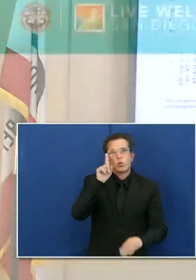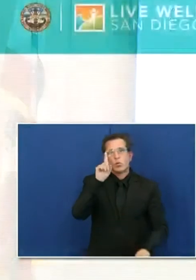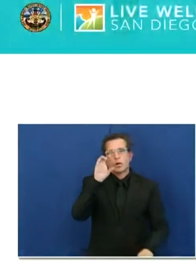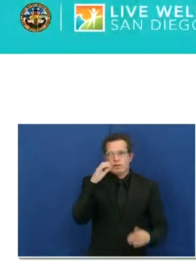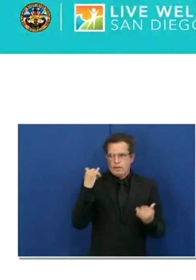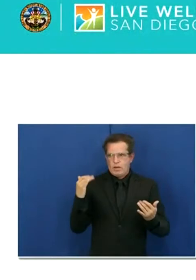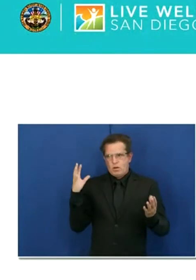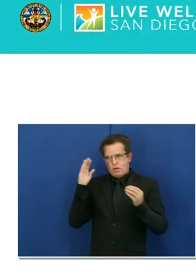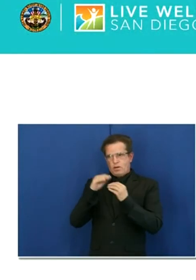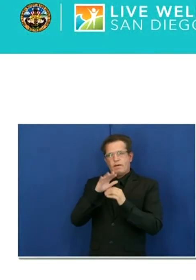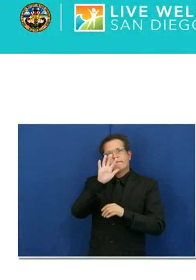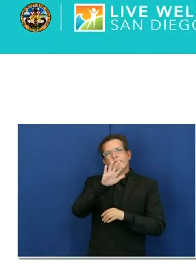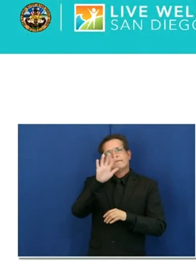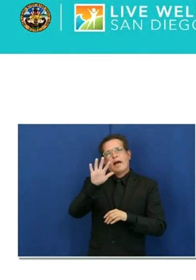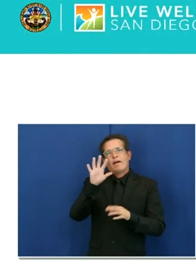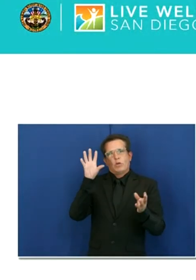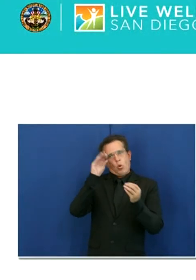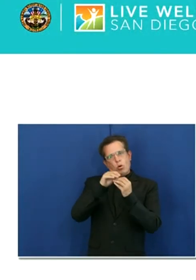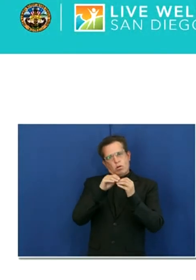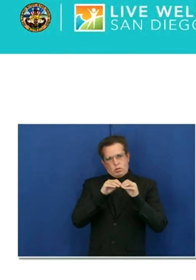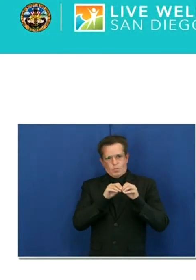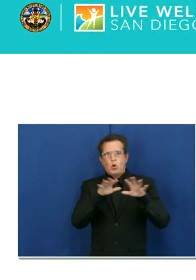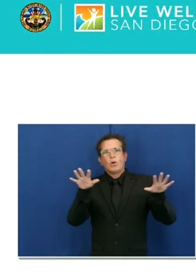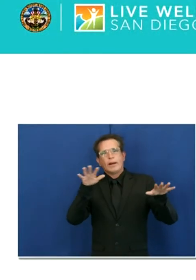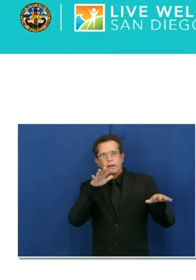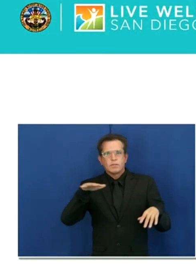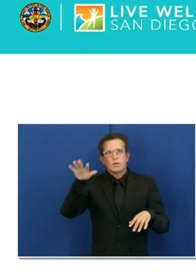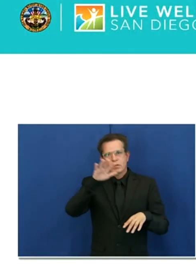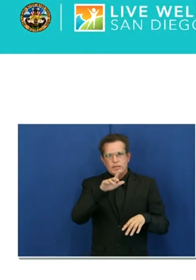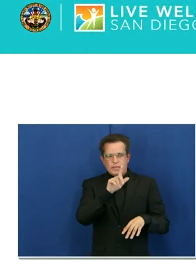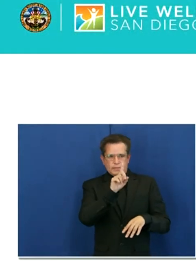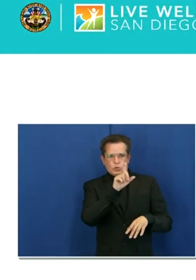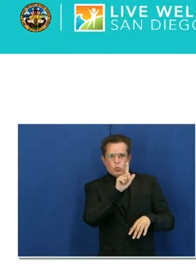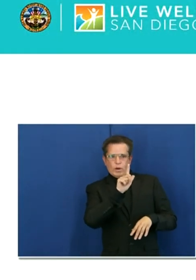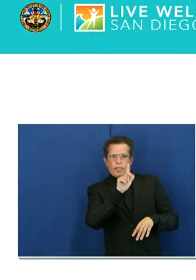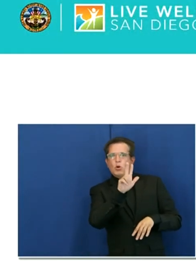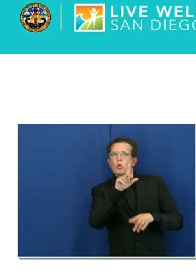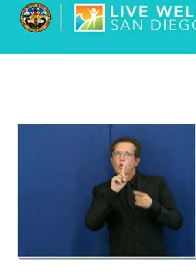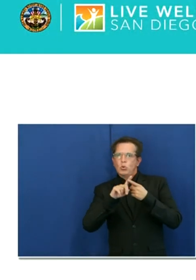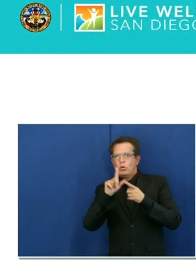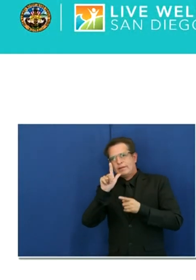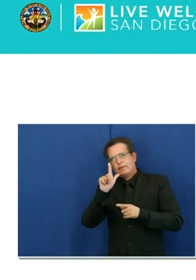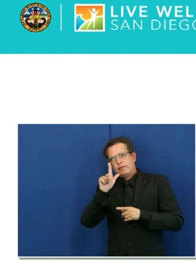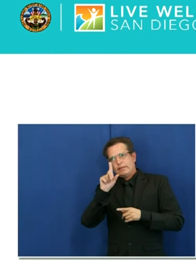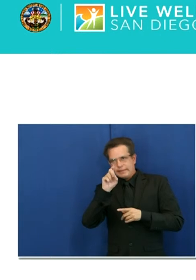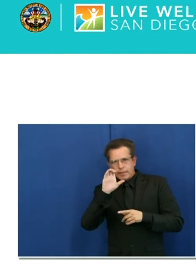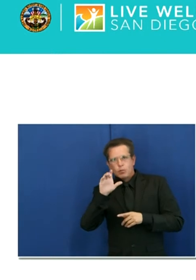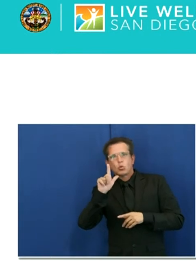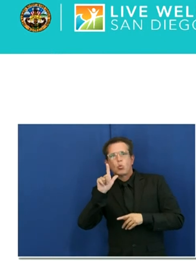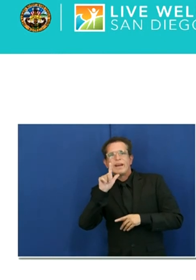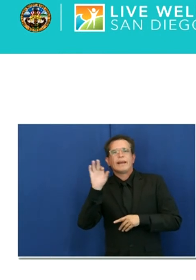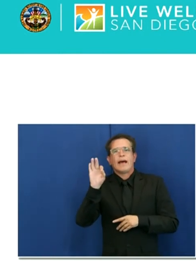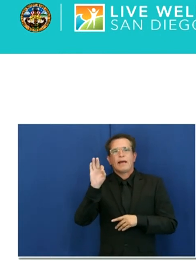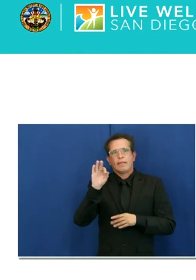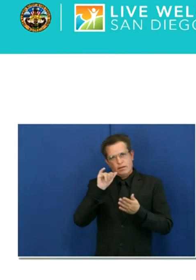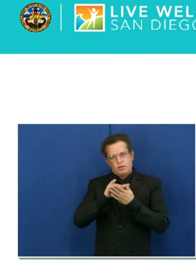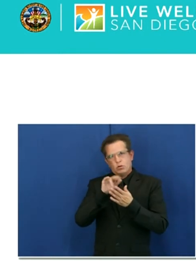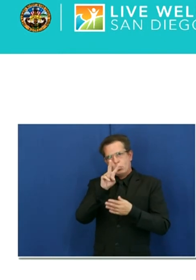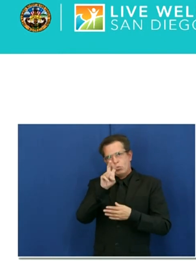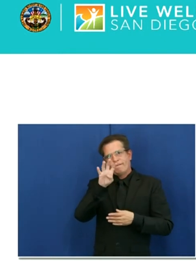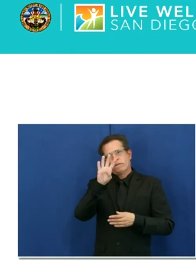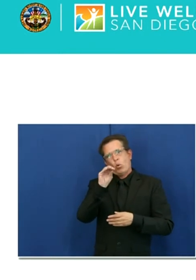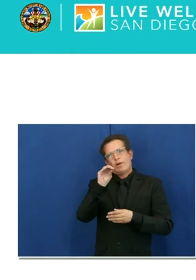55 total community outbreaks from December 23rd through the 29th. This represents a total of 240